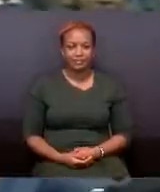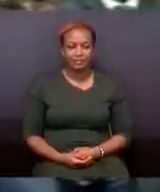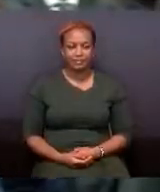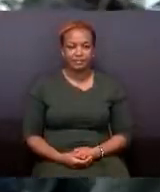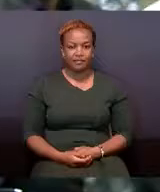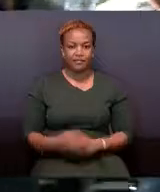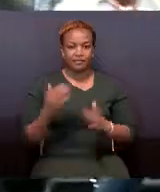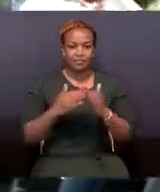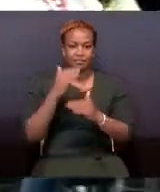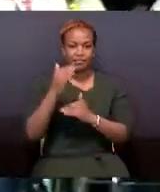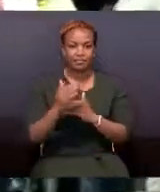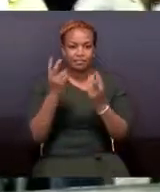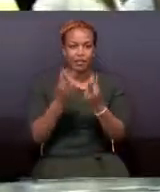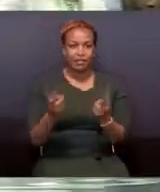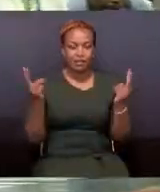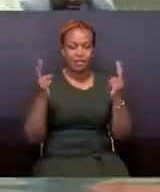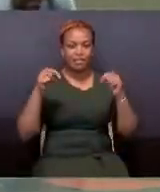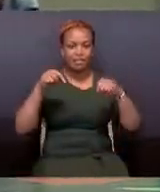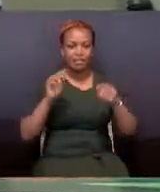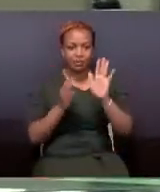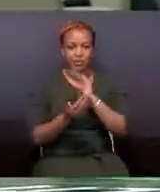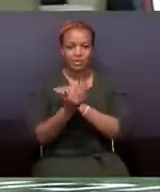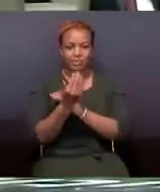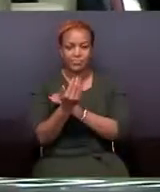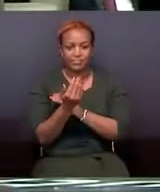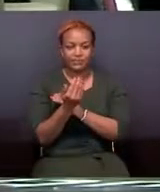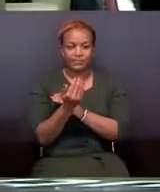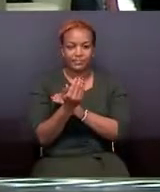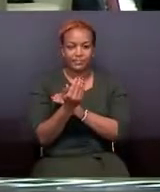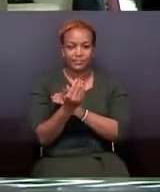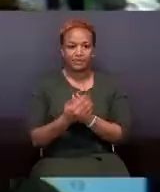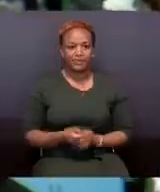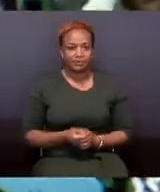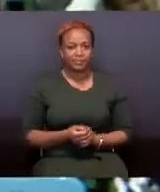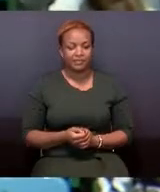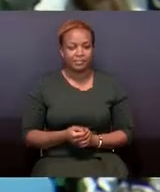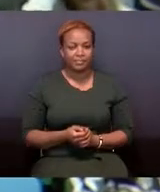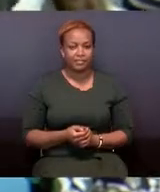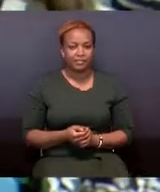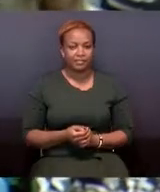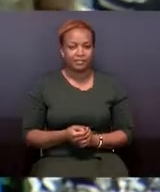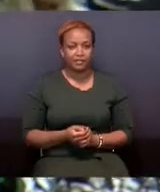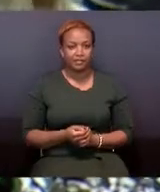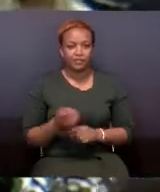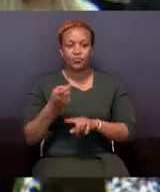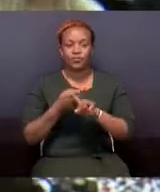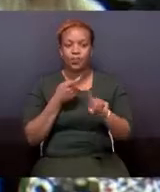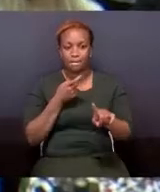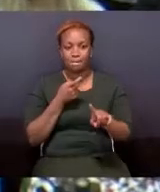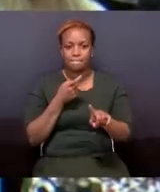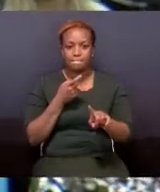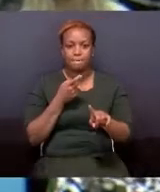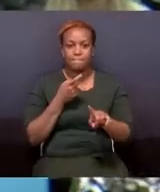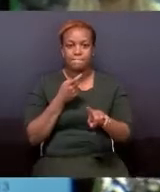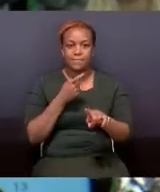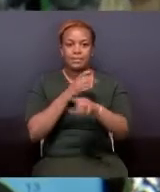Our next panelist this morning gives me pride to introduce because he is from my motherland, Zimbabwe. Where